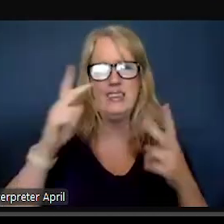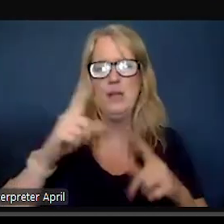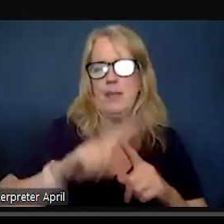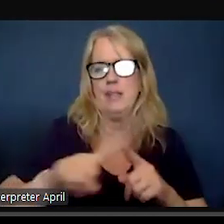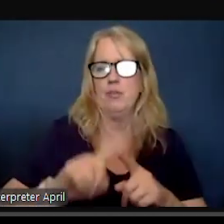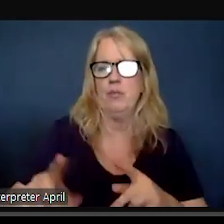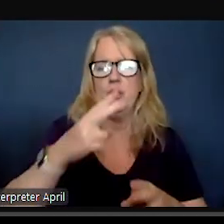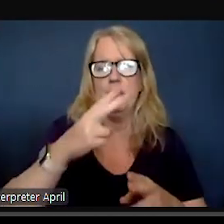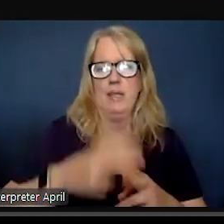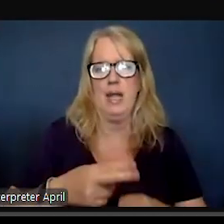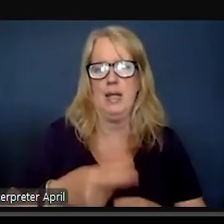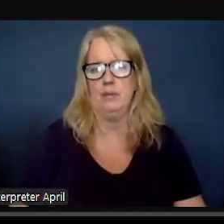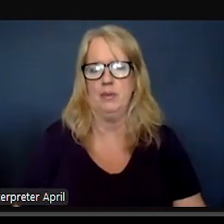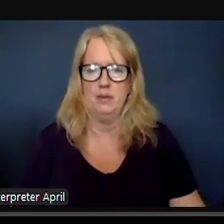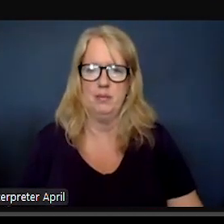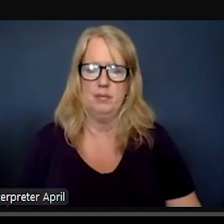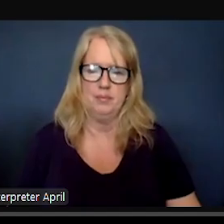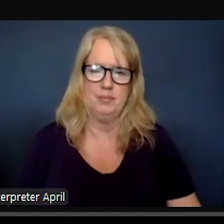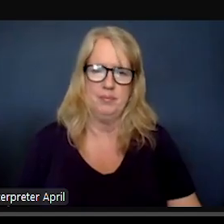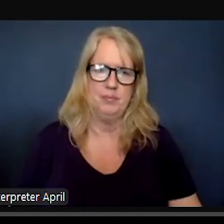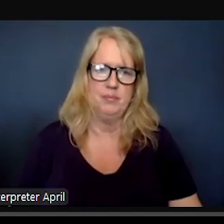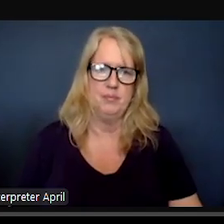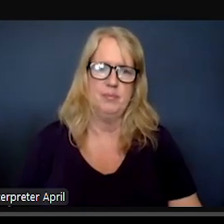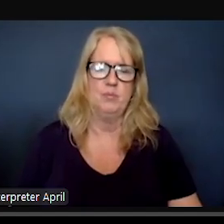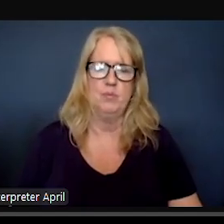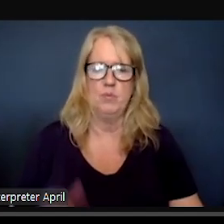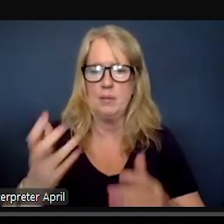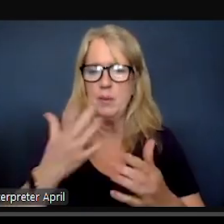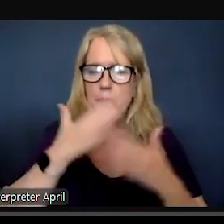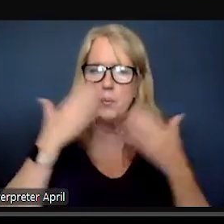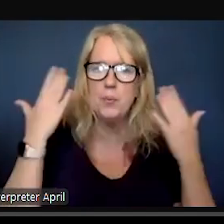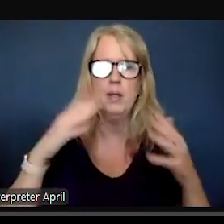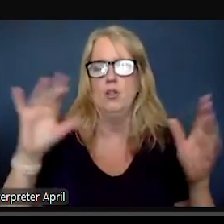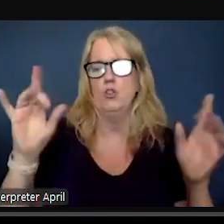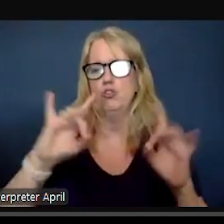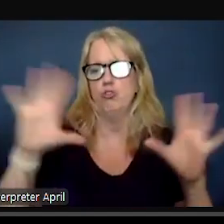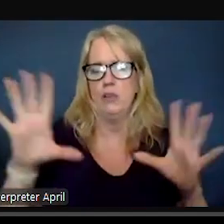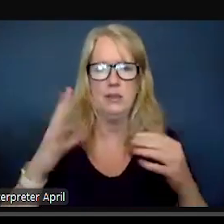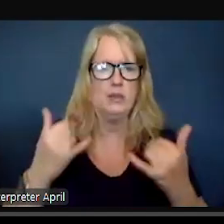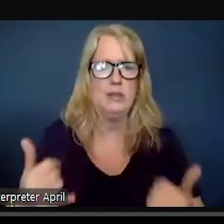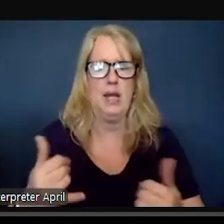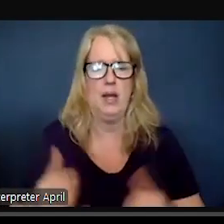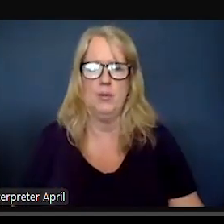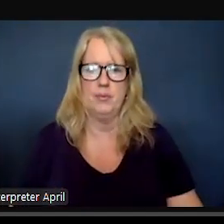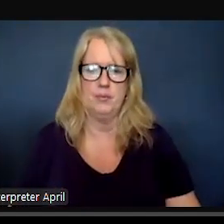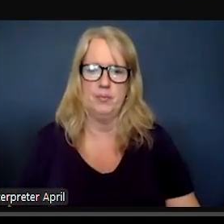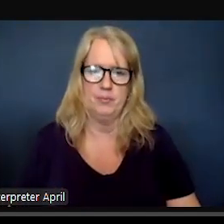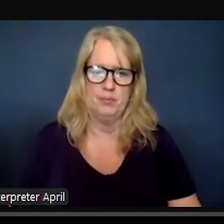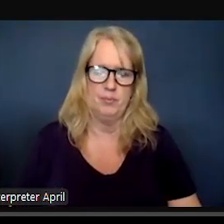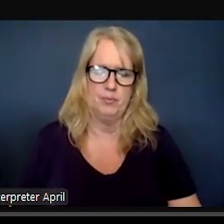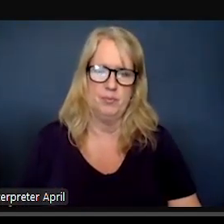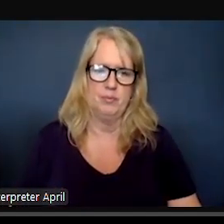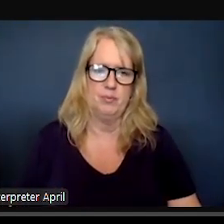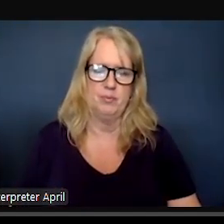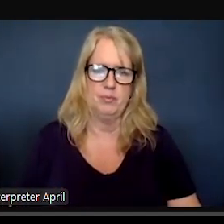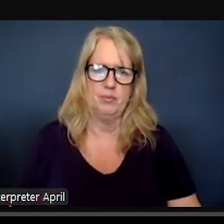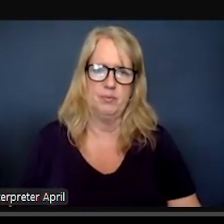names that have come along. Zero Suicide Crisis Now. So,